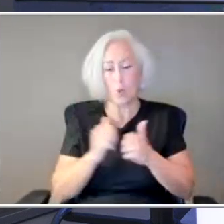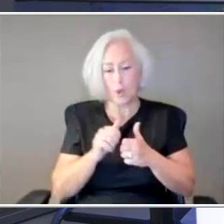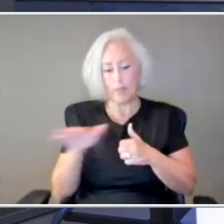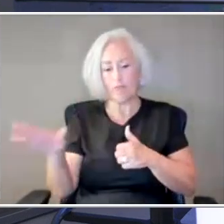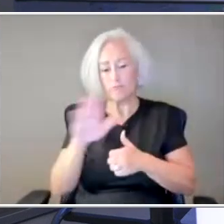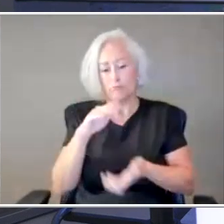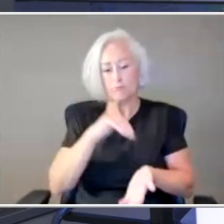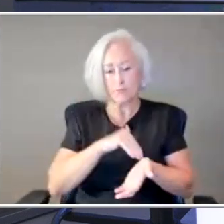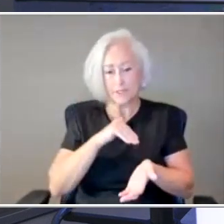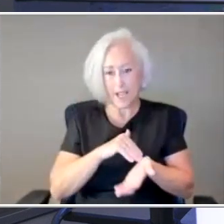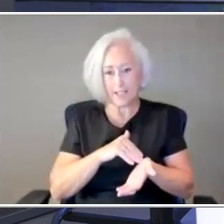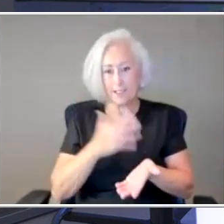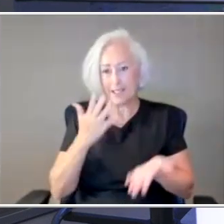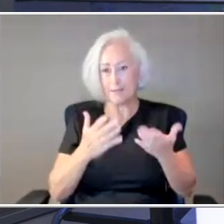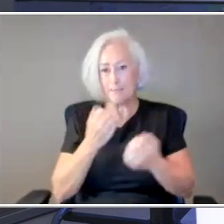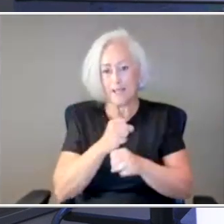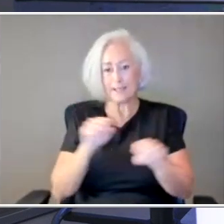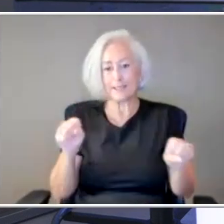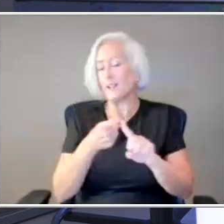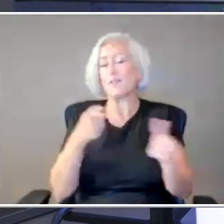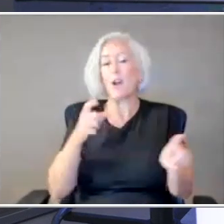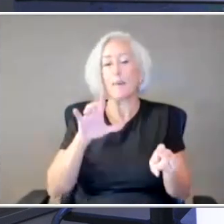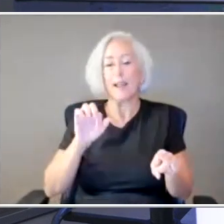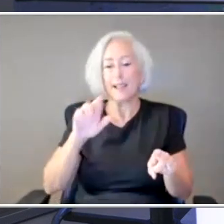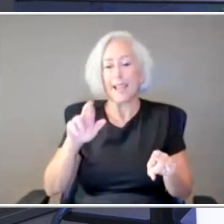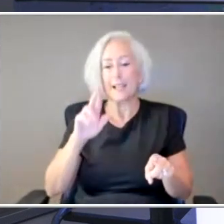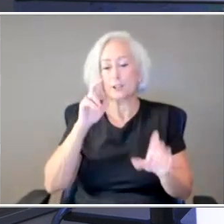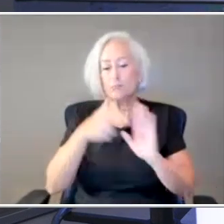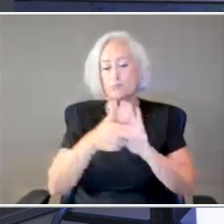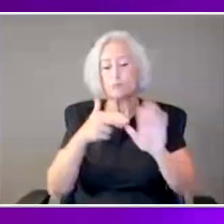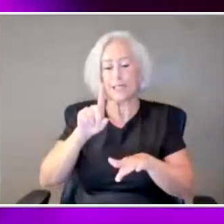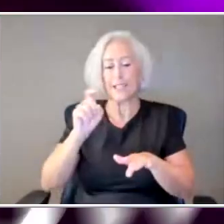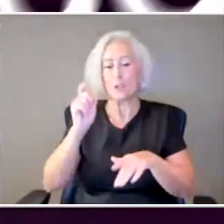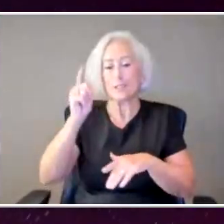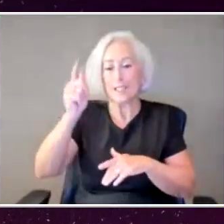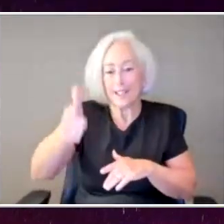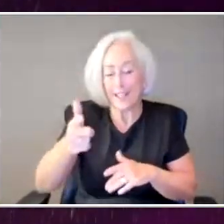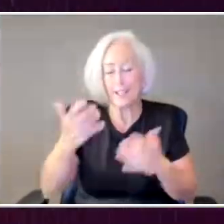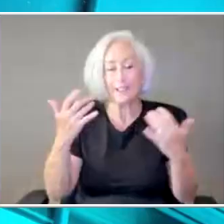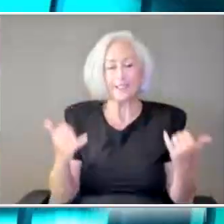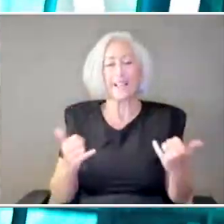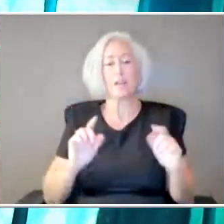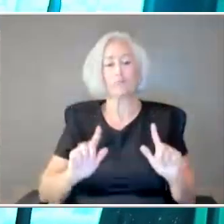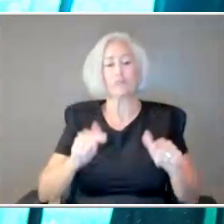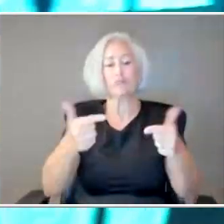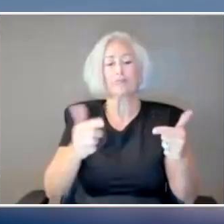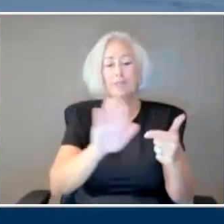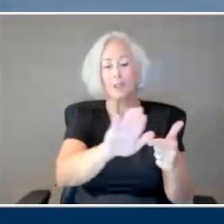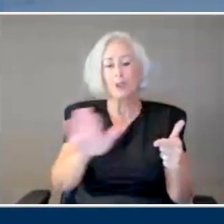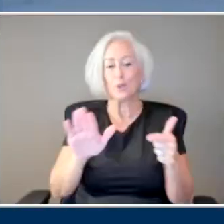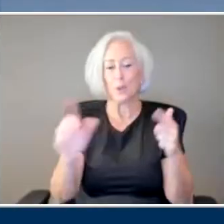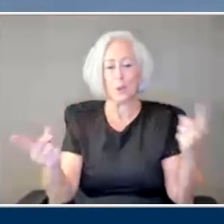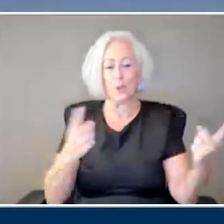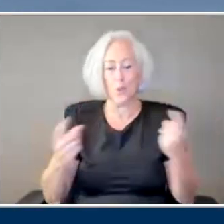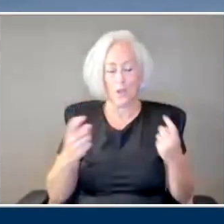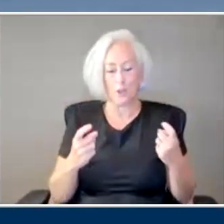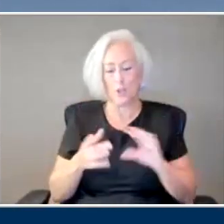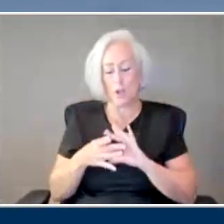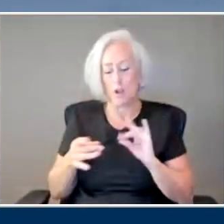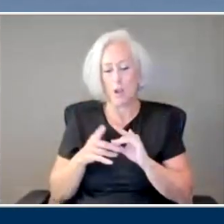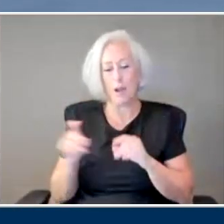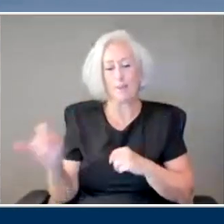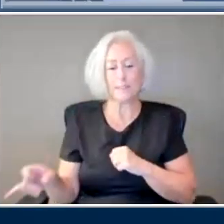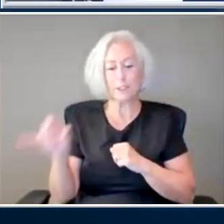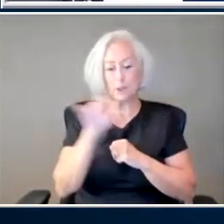cancer diagnosis. So just want to always put that reminder out there. We want to get to some questions from our viewers. Some questions, but really some comments as well. Also,